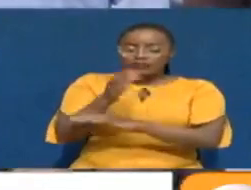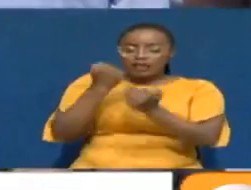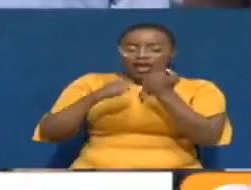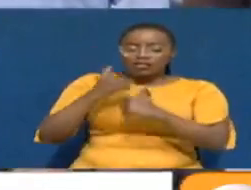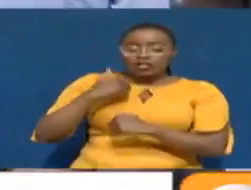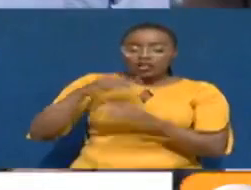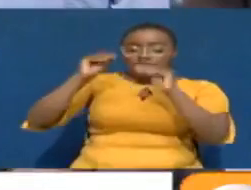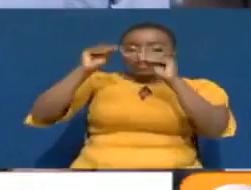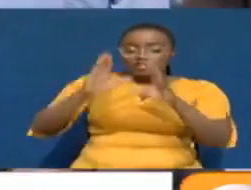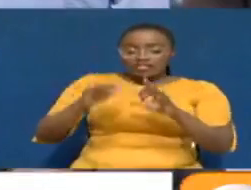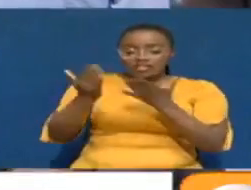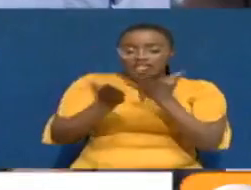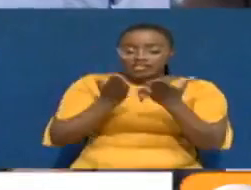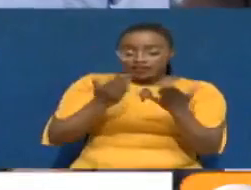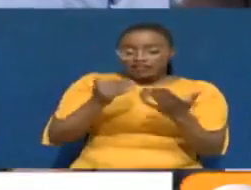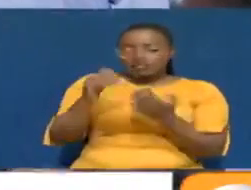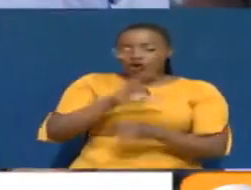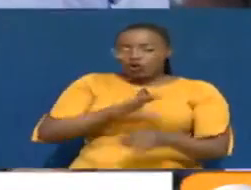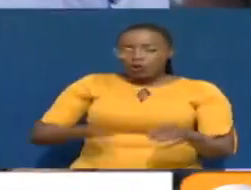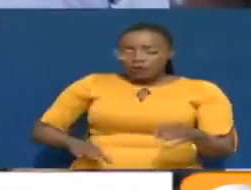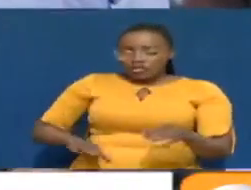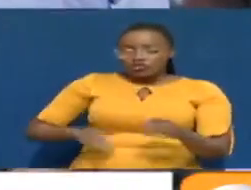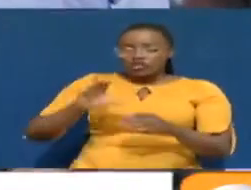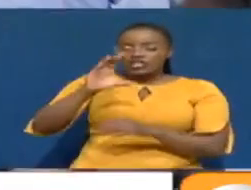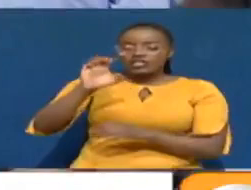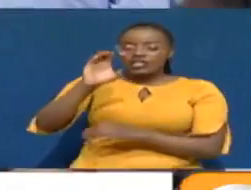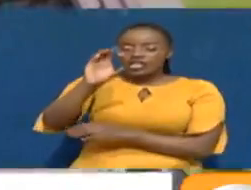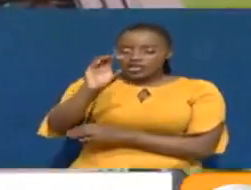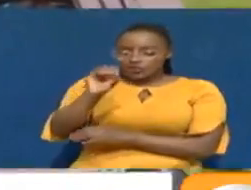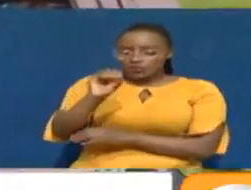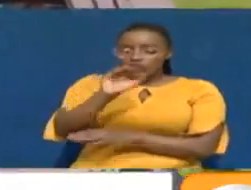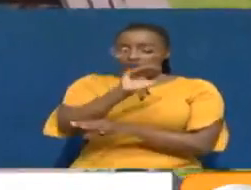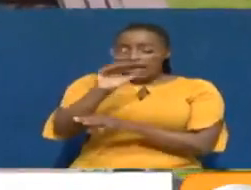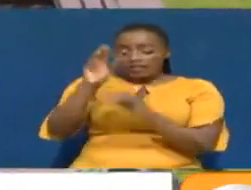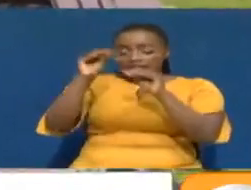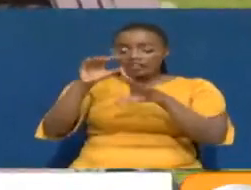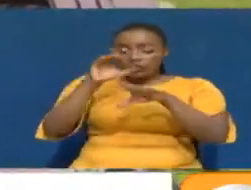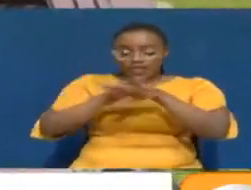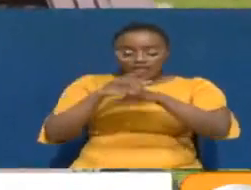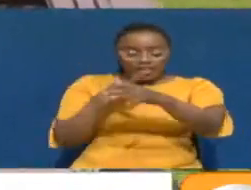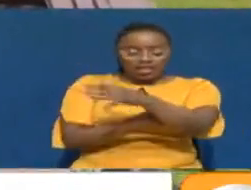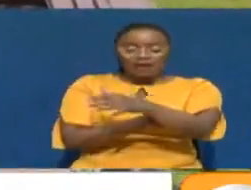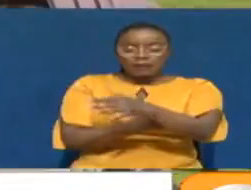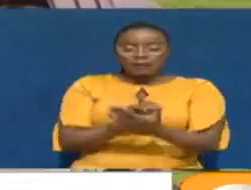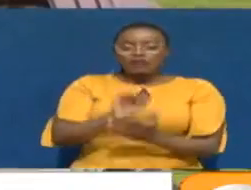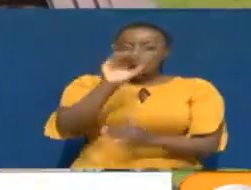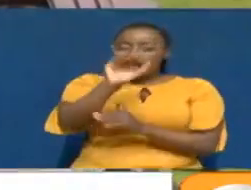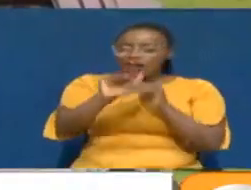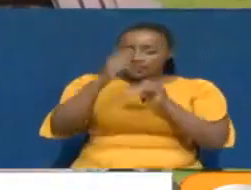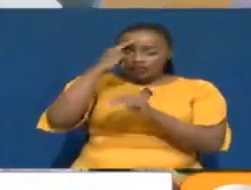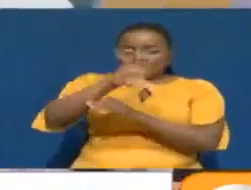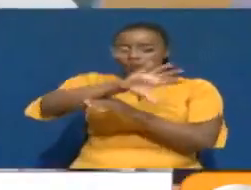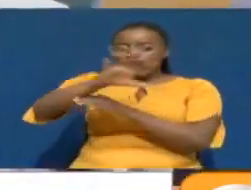action, Teacher Service Commission CEO Nancy Masharia rallied teachers to get inoculated. I'll be asking from our